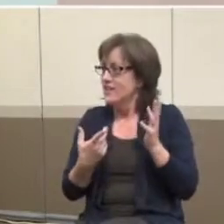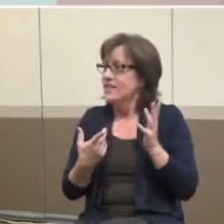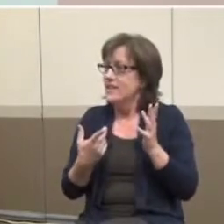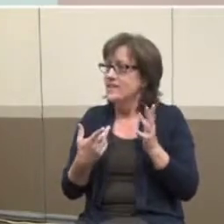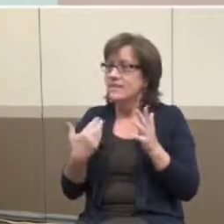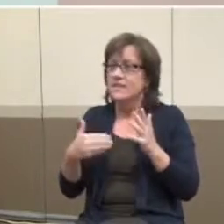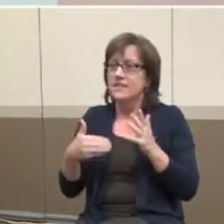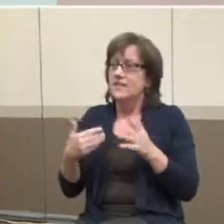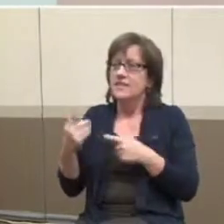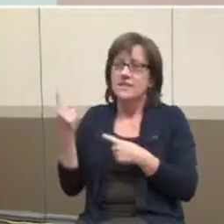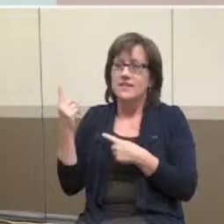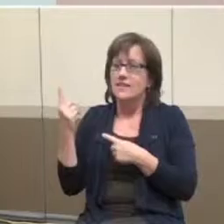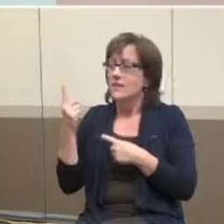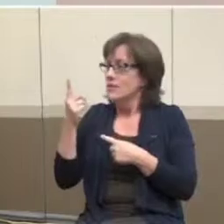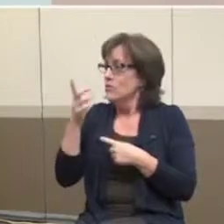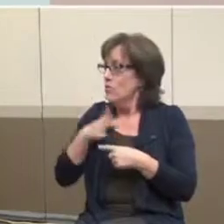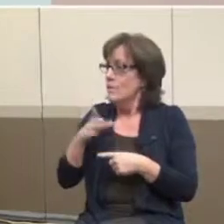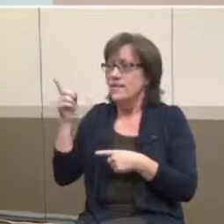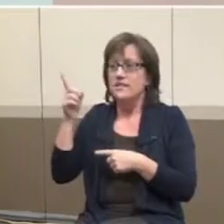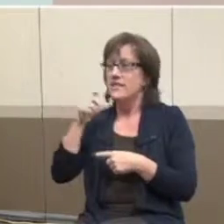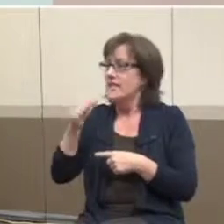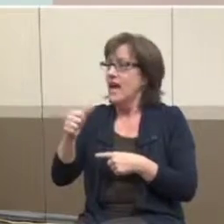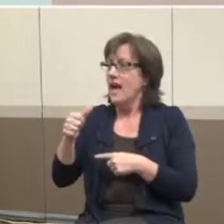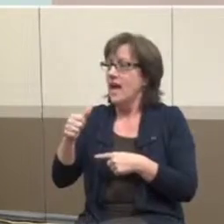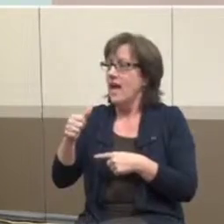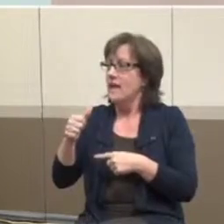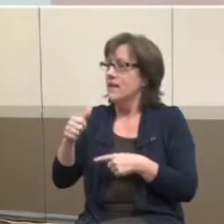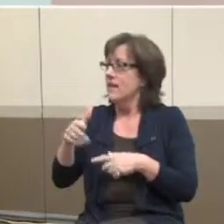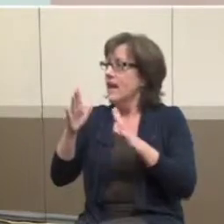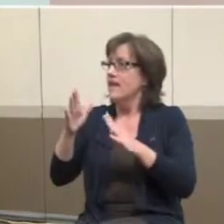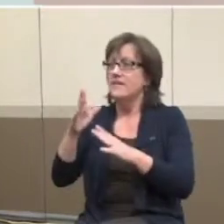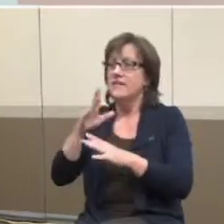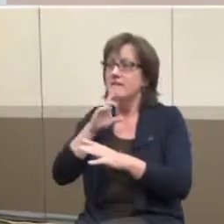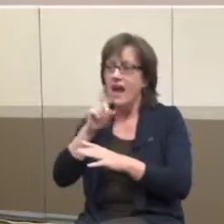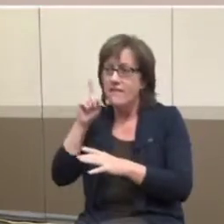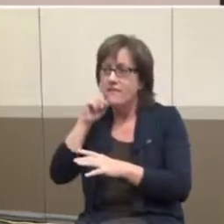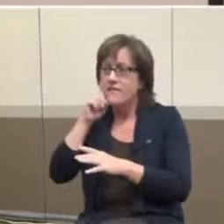who really has not let her deafness in any way